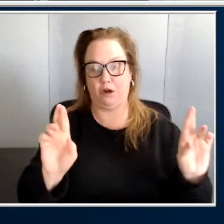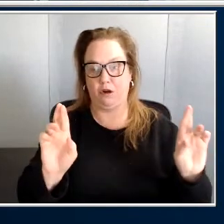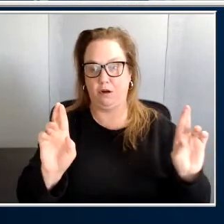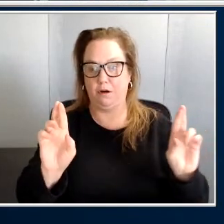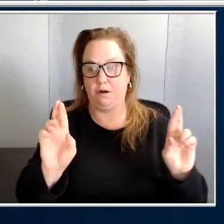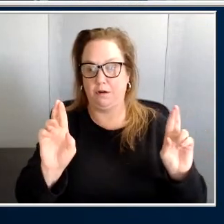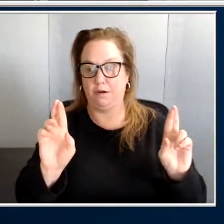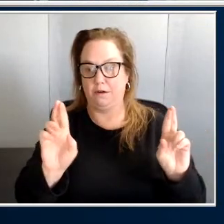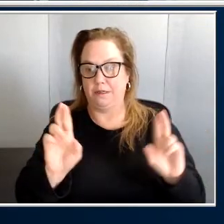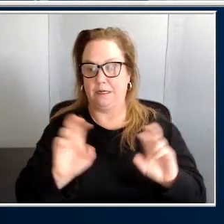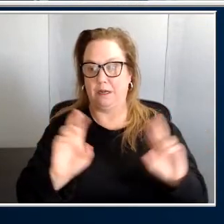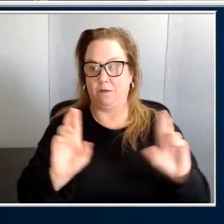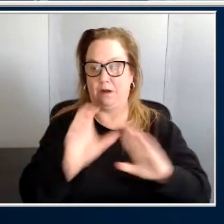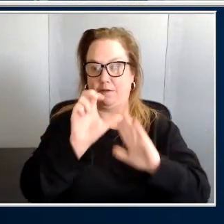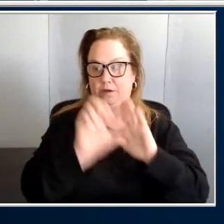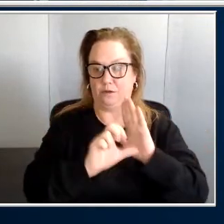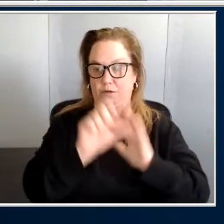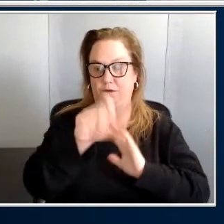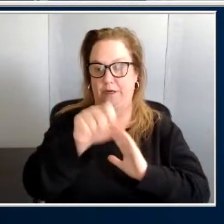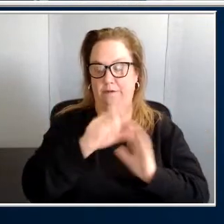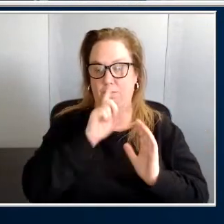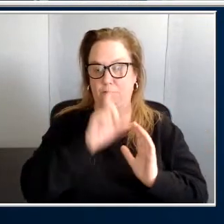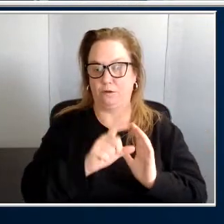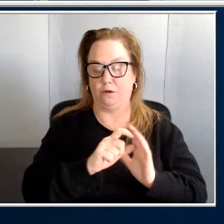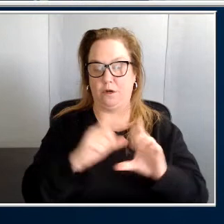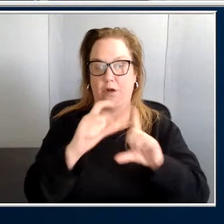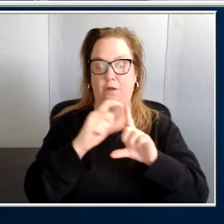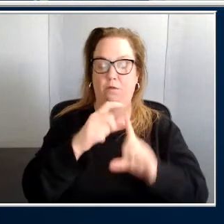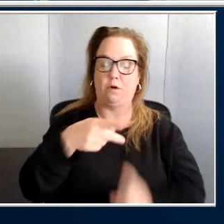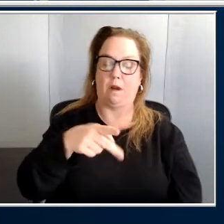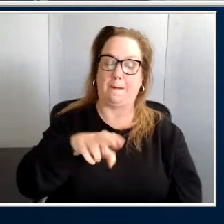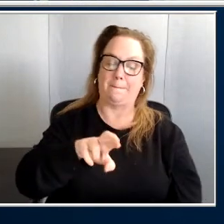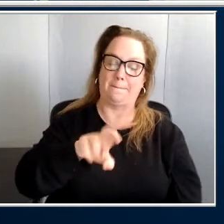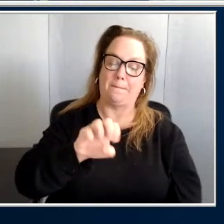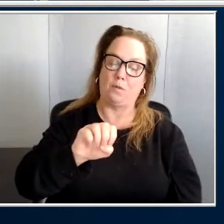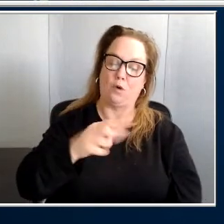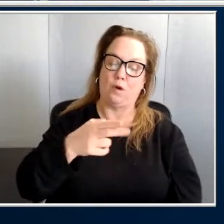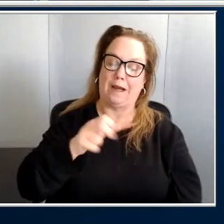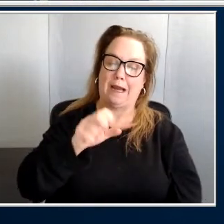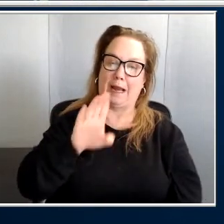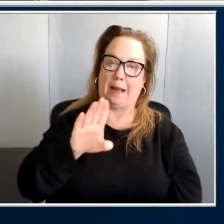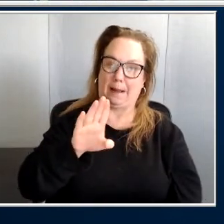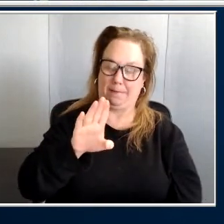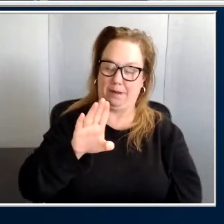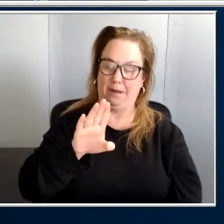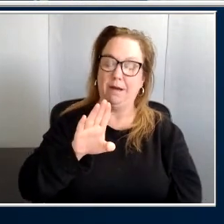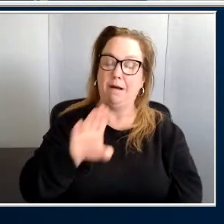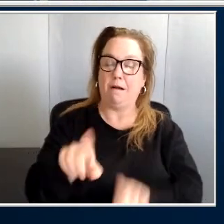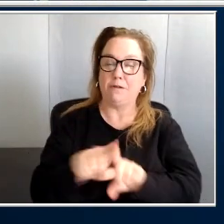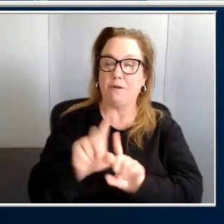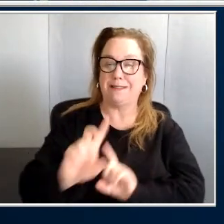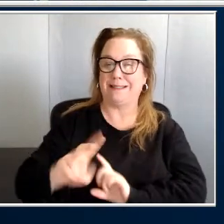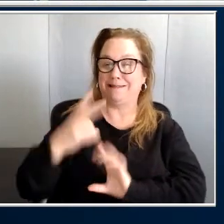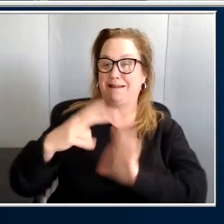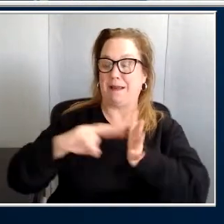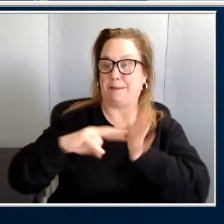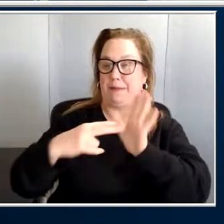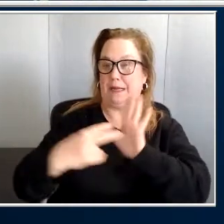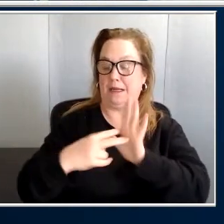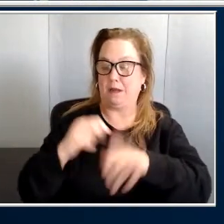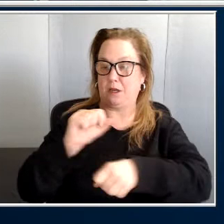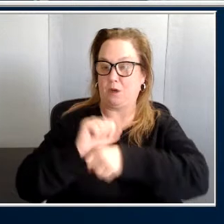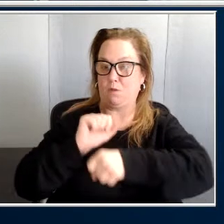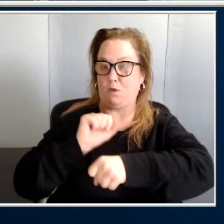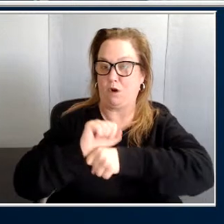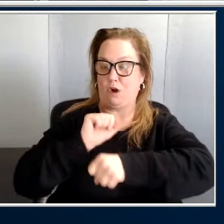that surgery, for sure. So the word prehab is tricky because it has a second meaning. It can also mean working out to prevent an